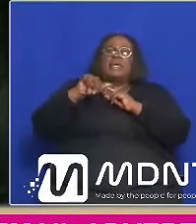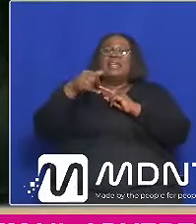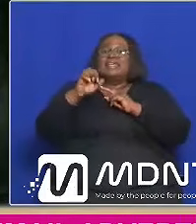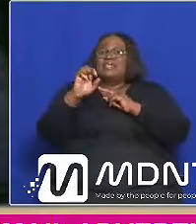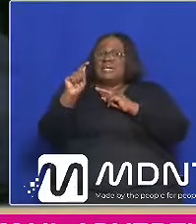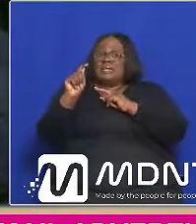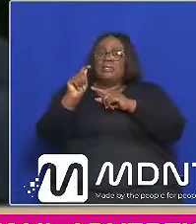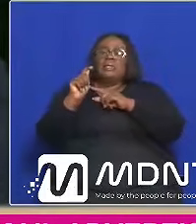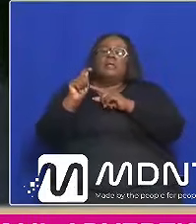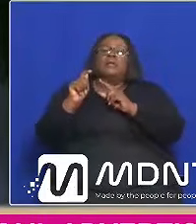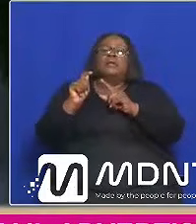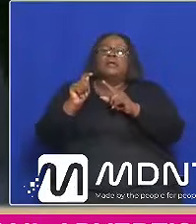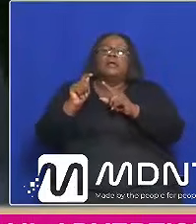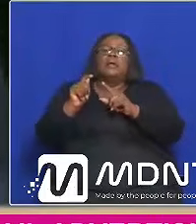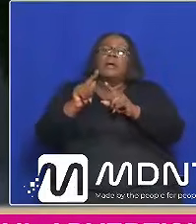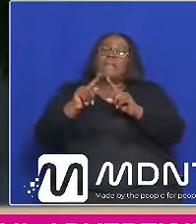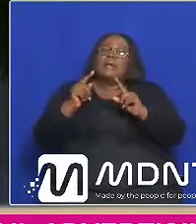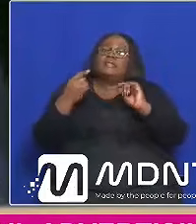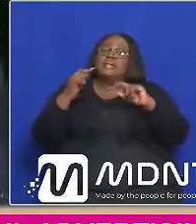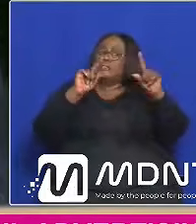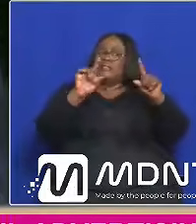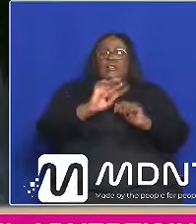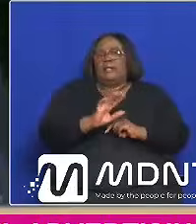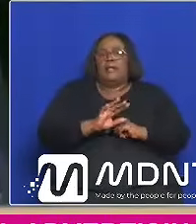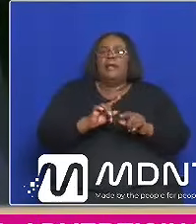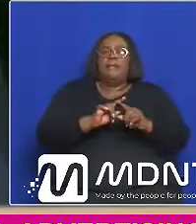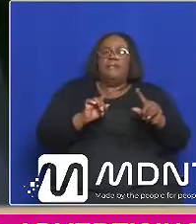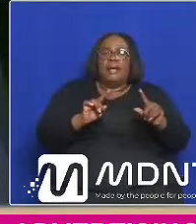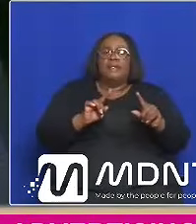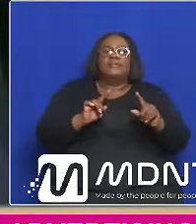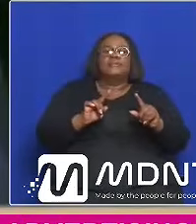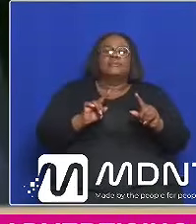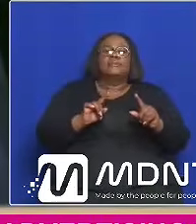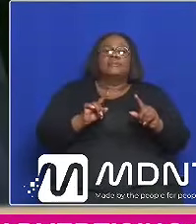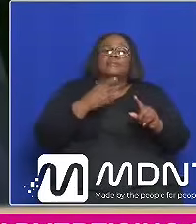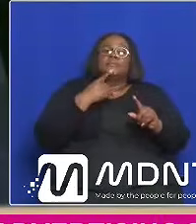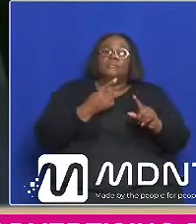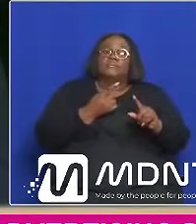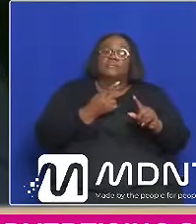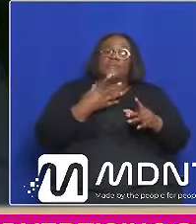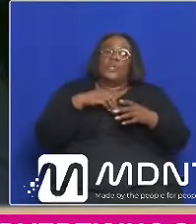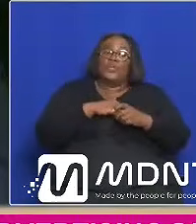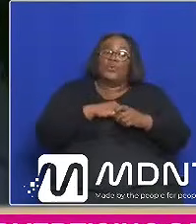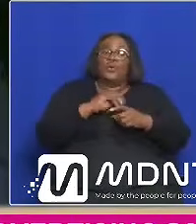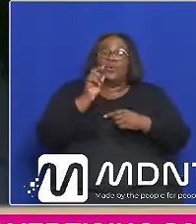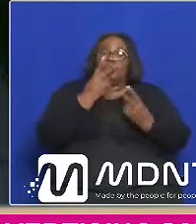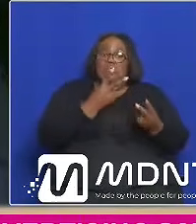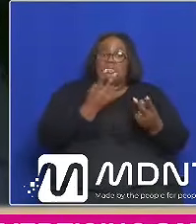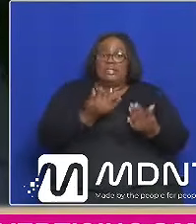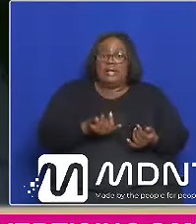activities, including you sharing with him what we have seen now, to say they speak to